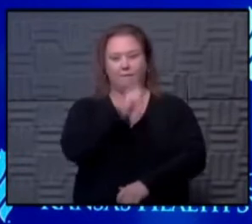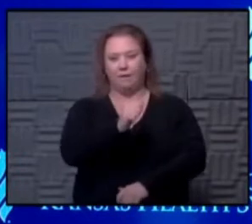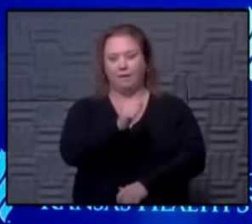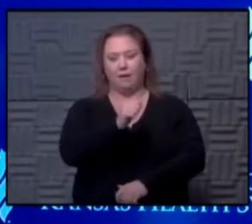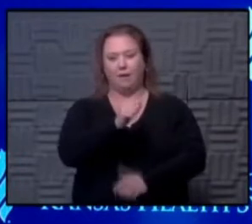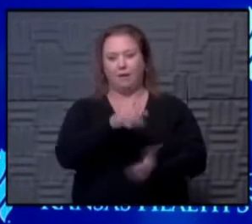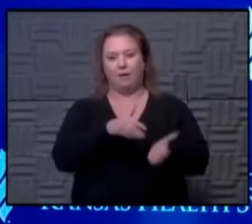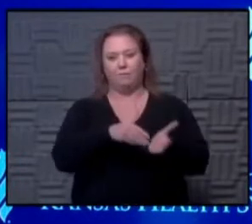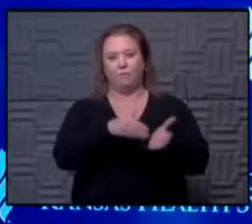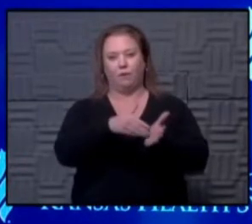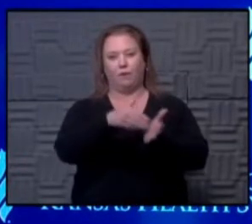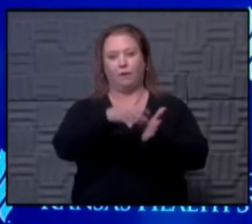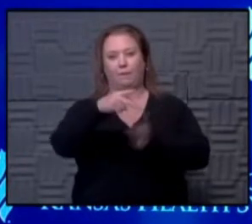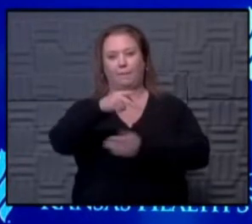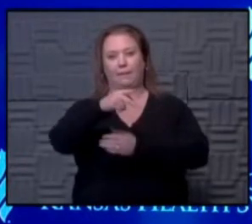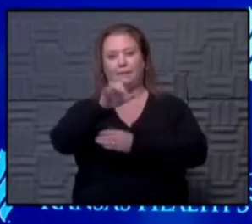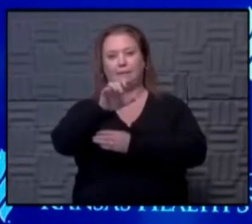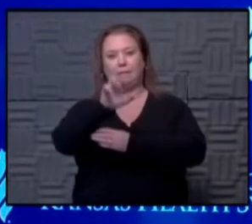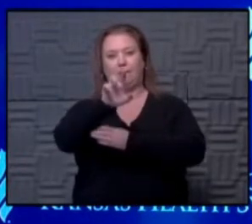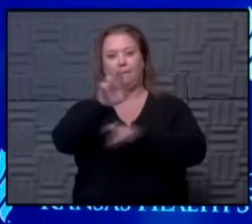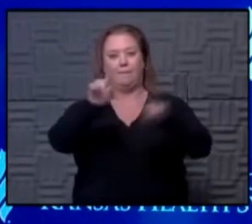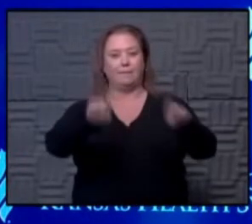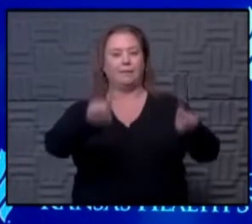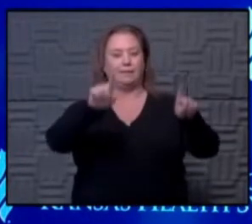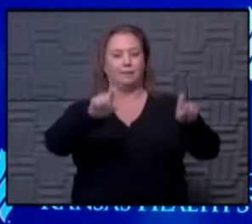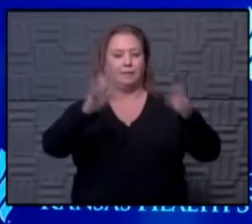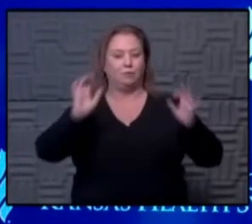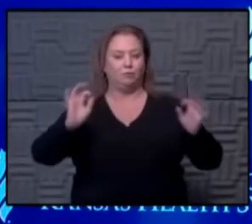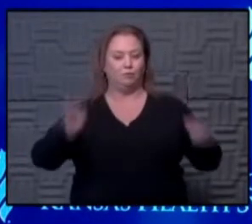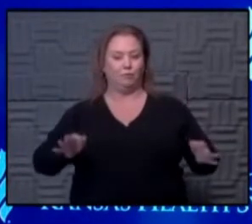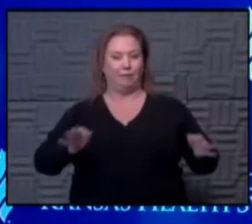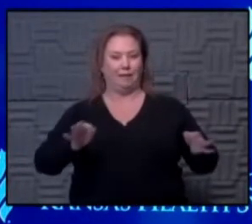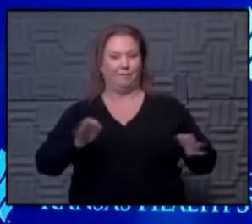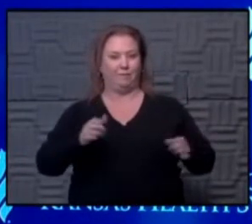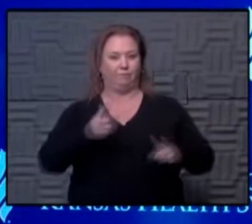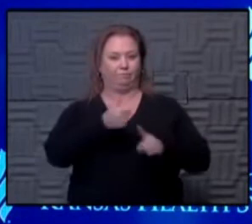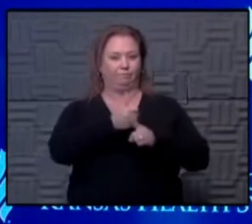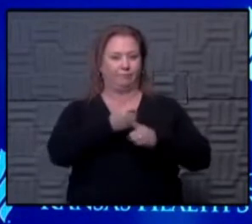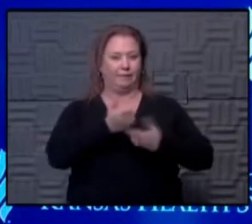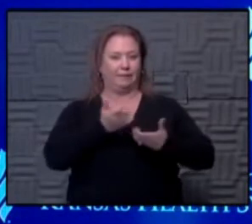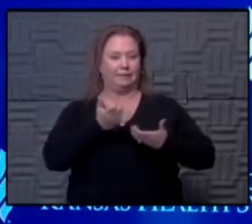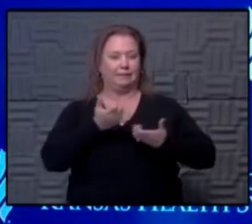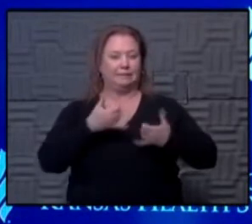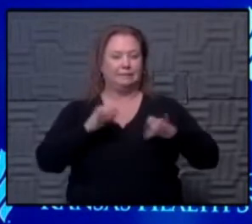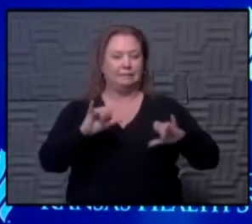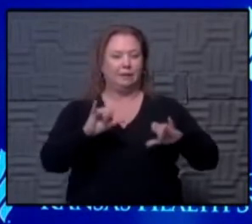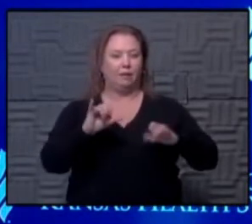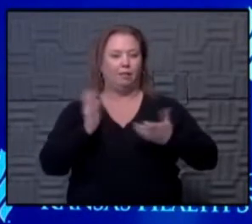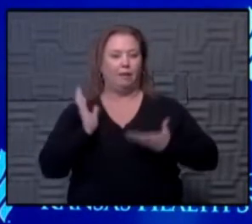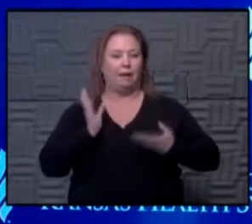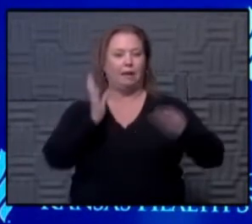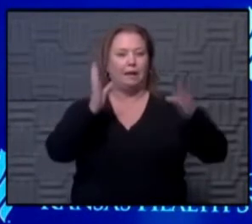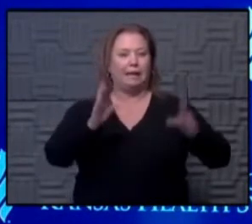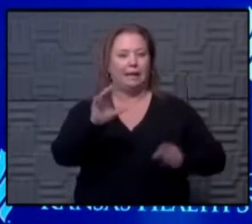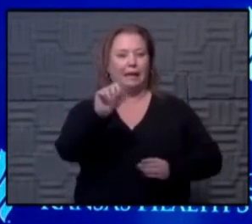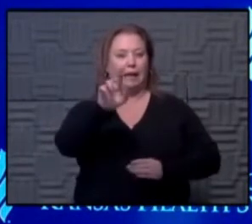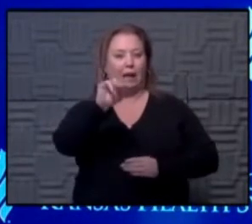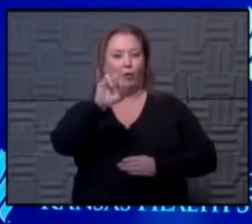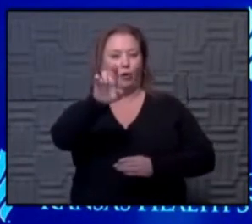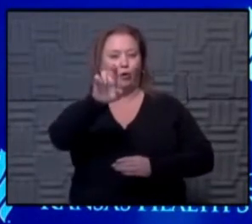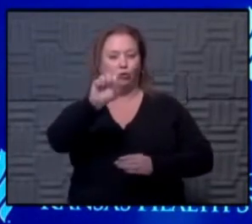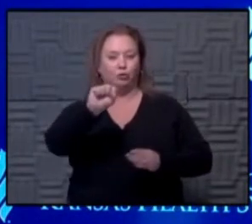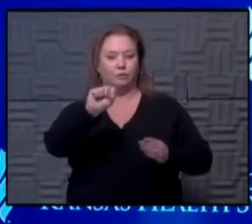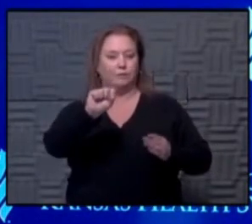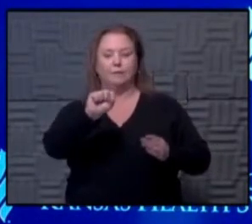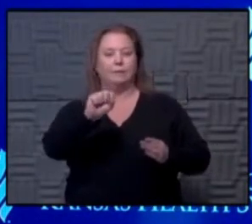had frequent PCR testing, right, to determine if they are carriers or could transmit the disease. So we do not know